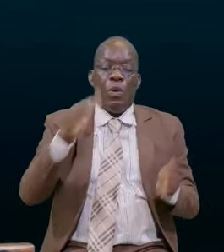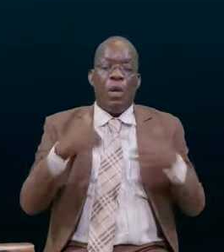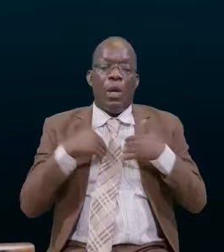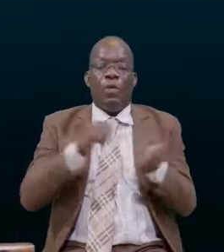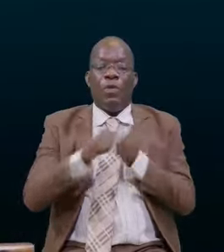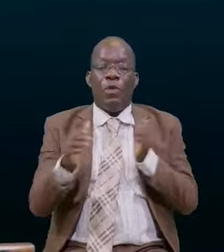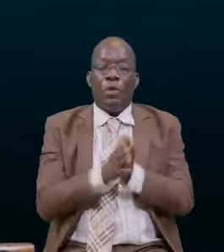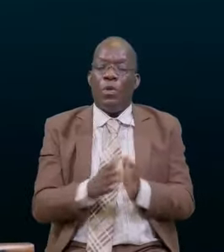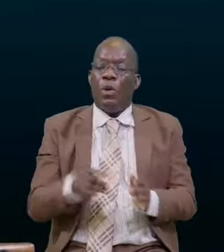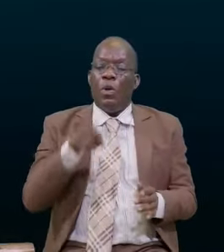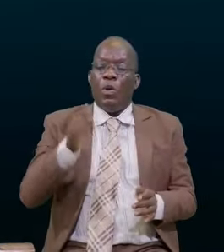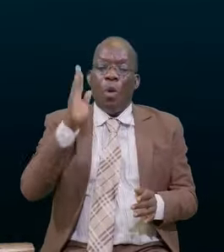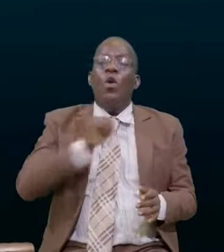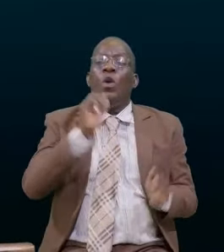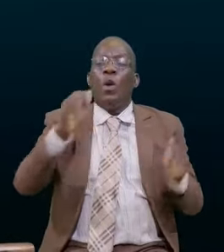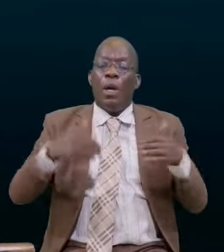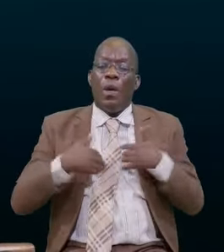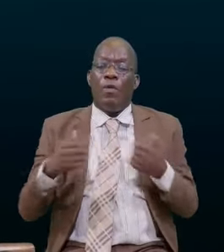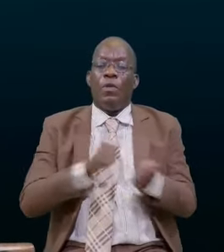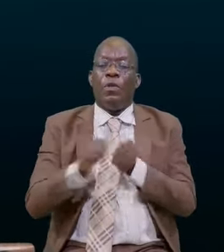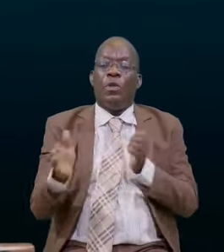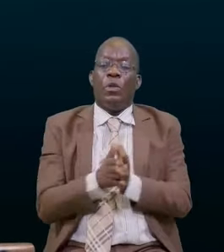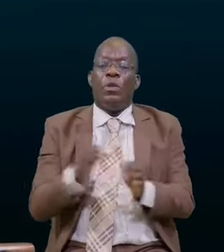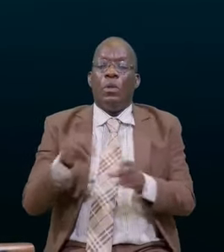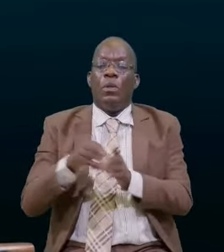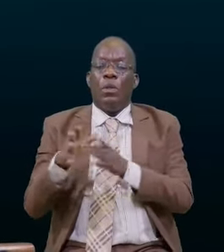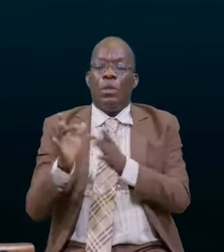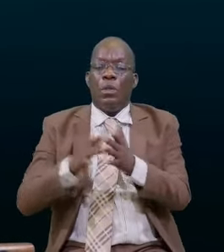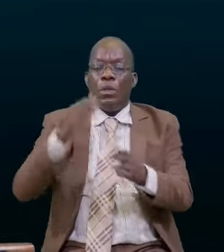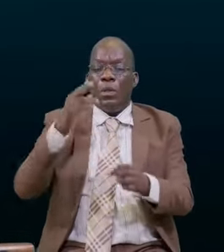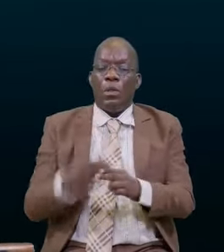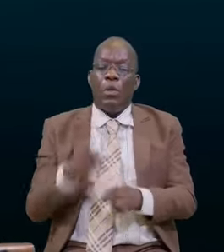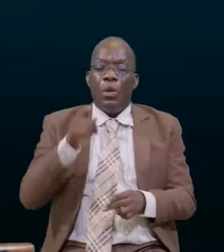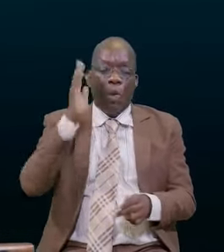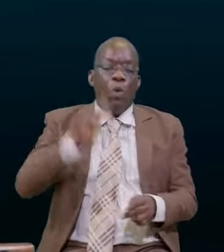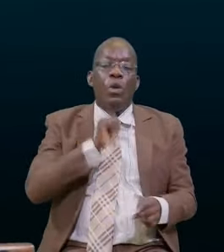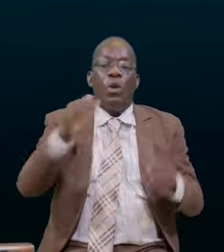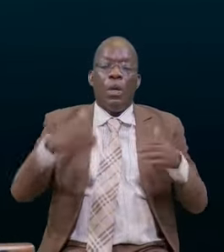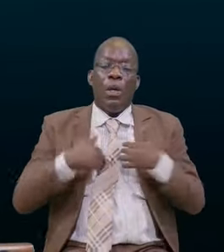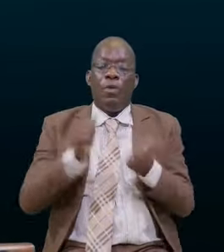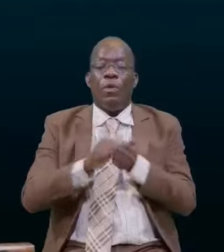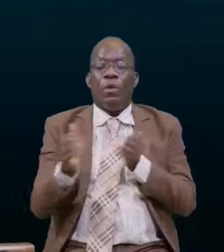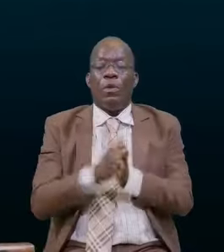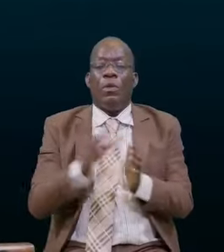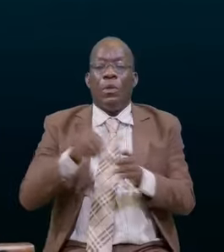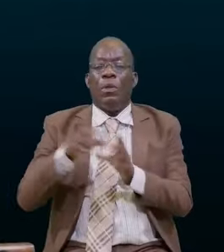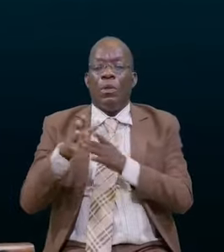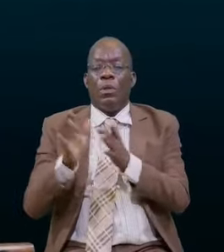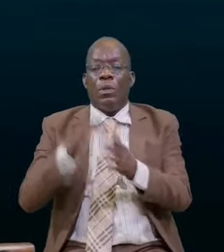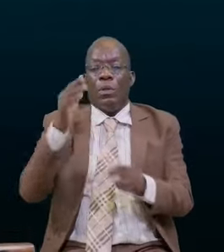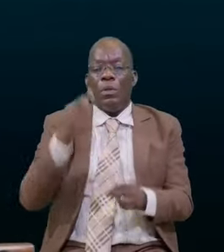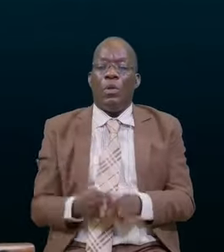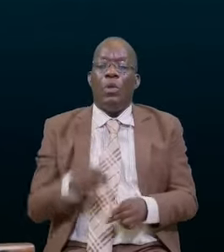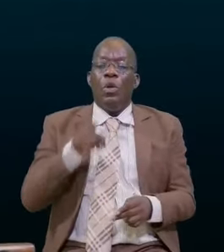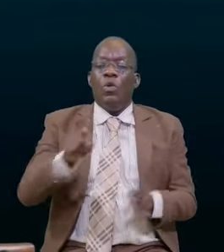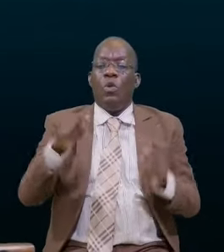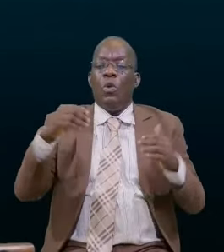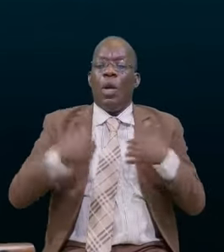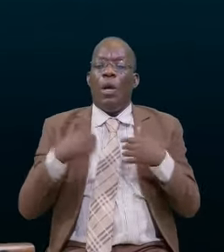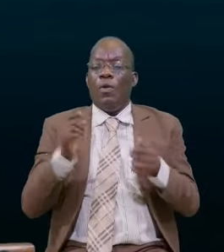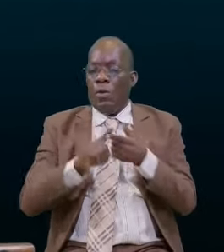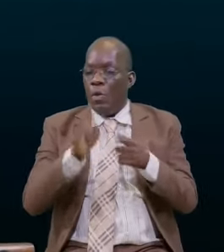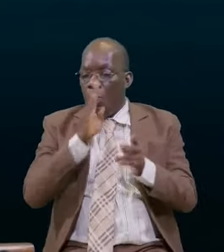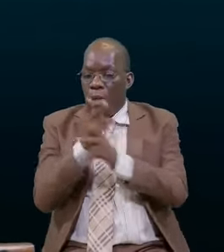name I say you not have destruction in Jesus name but you have to take care how you make use of your lips you make use of your